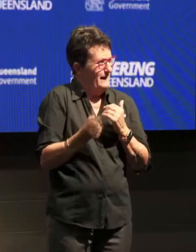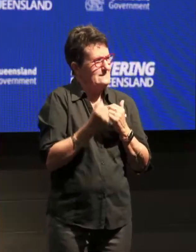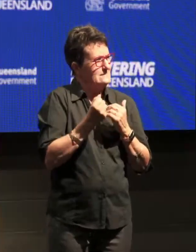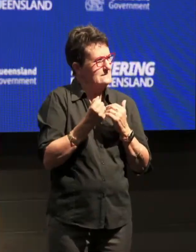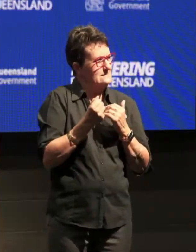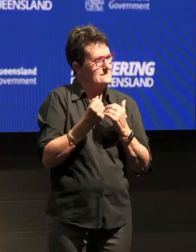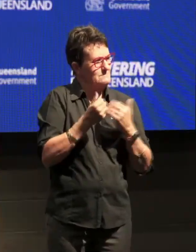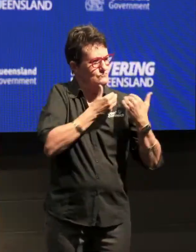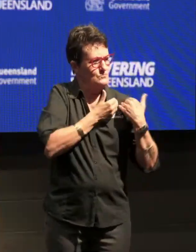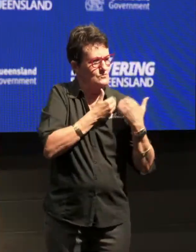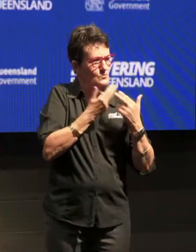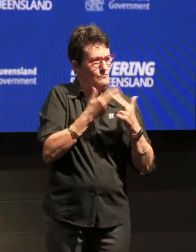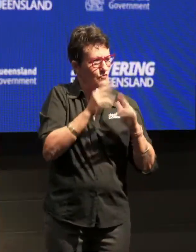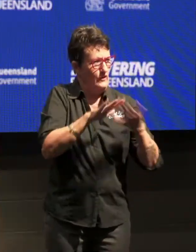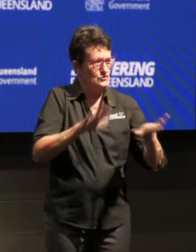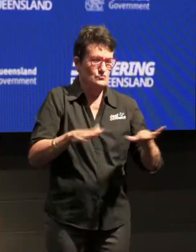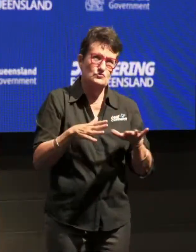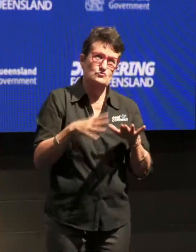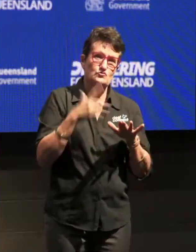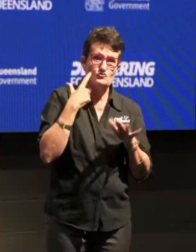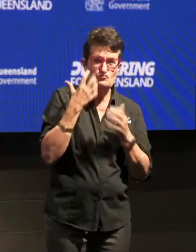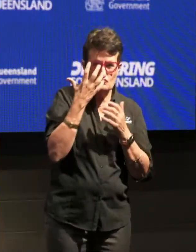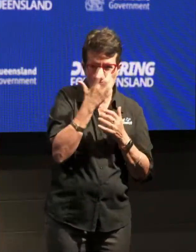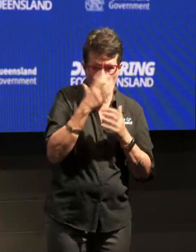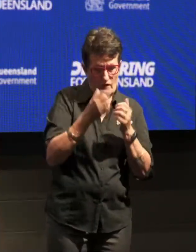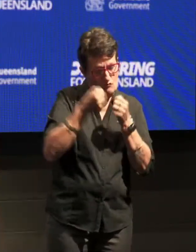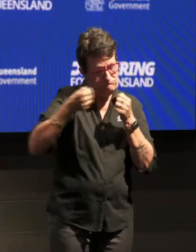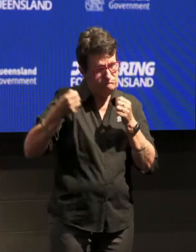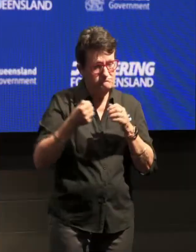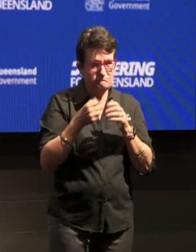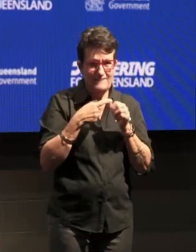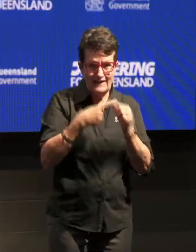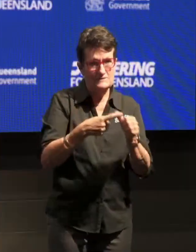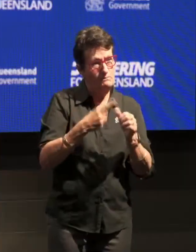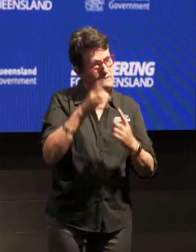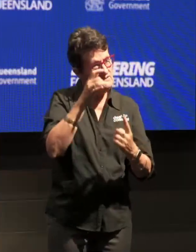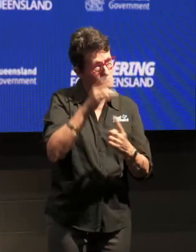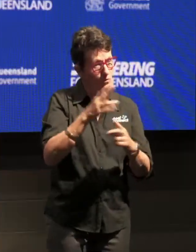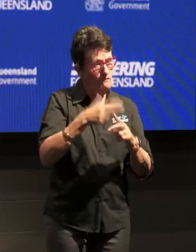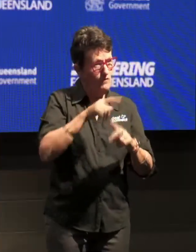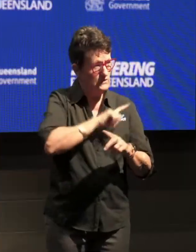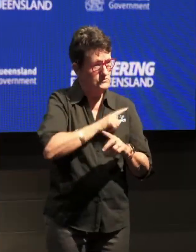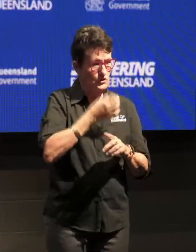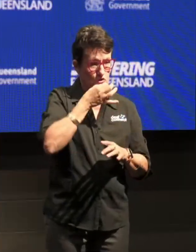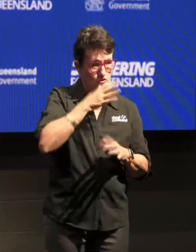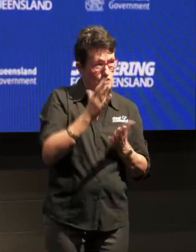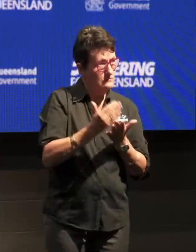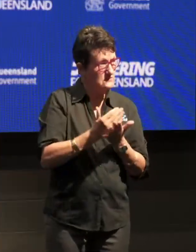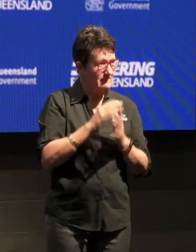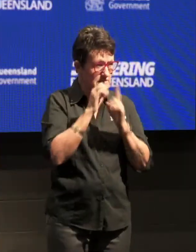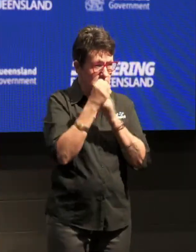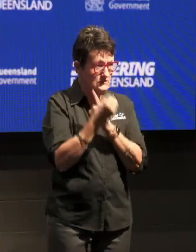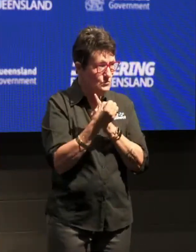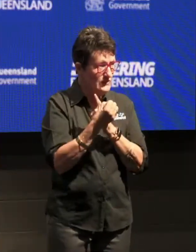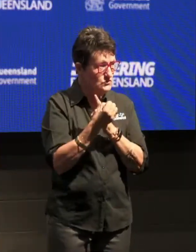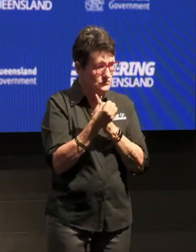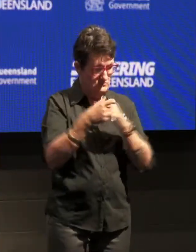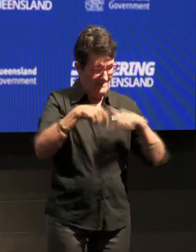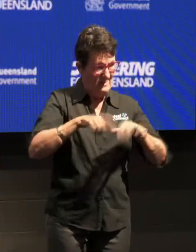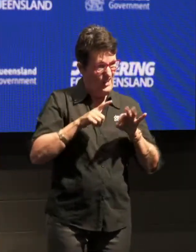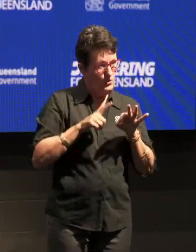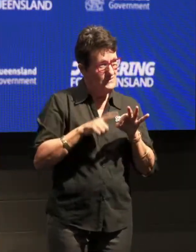kids. So, sorry for the long answer, but it's important to us. The child safety situation in this state is